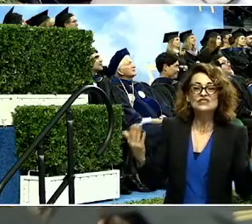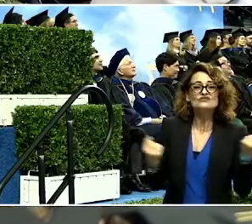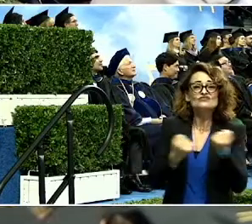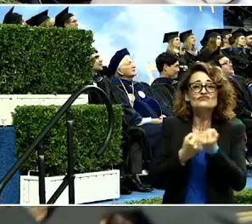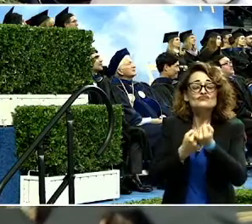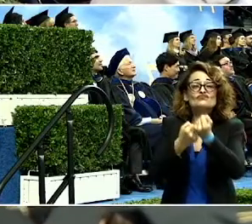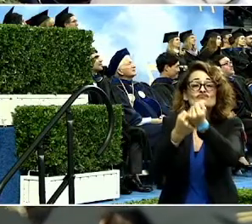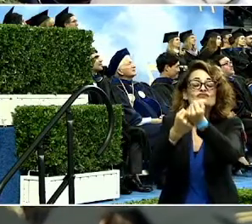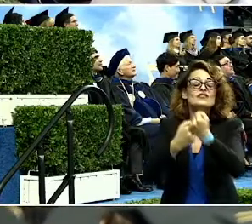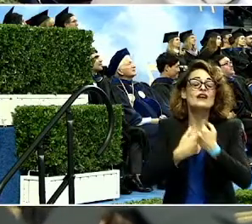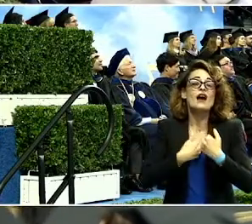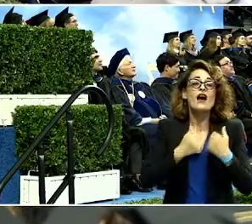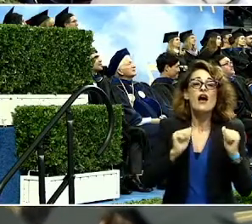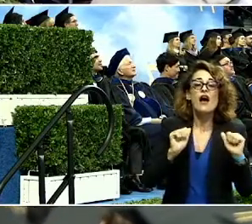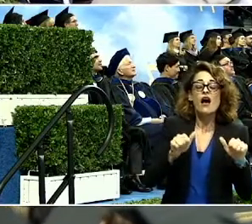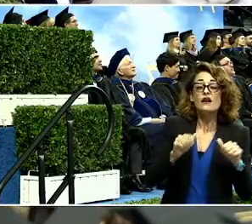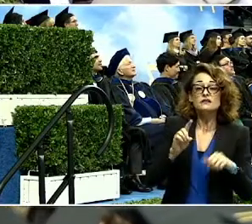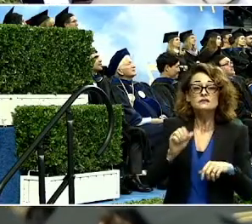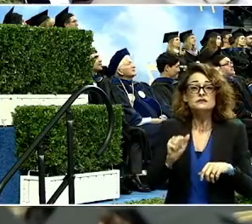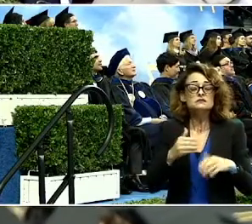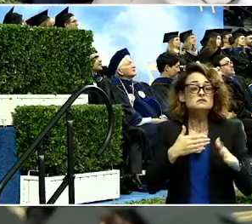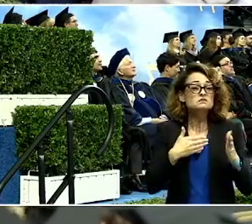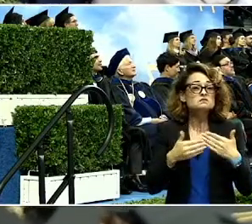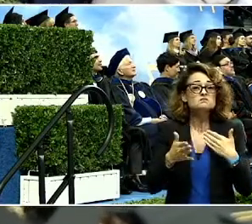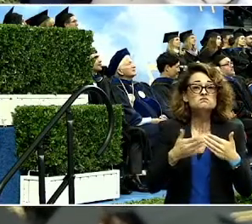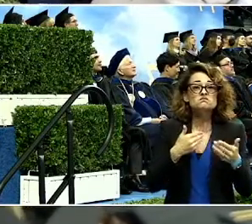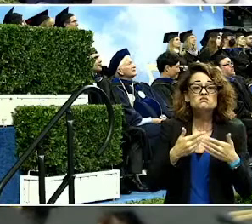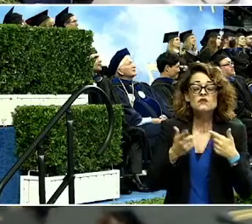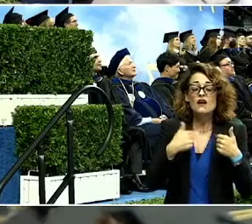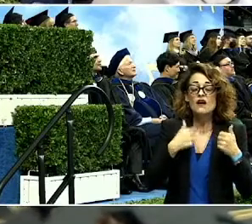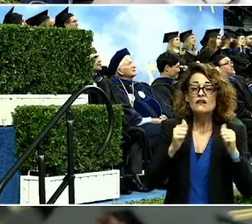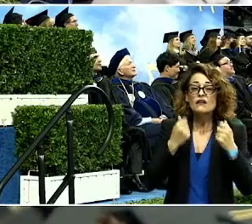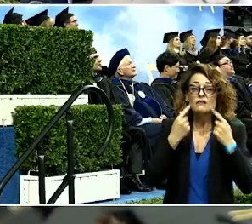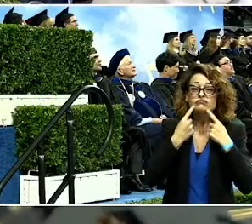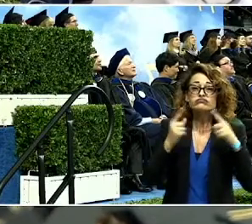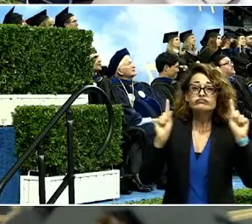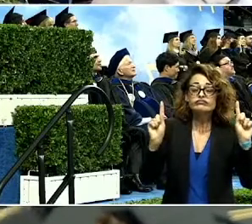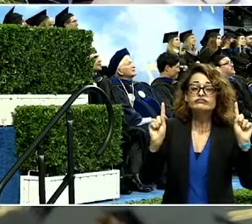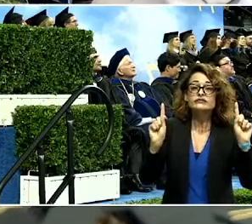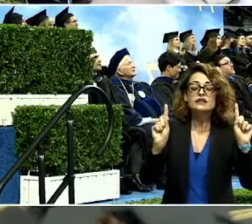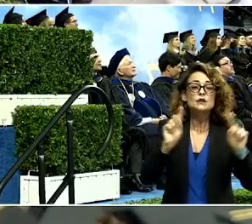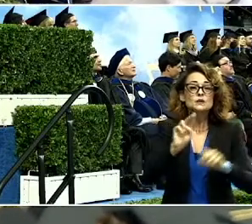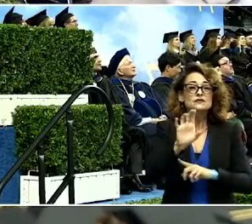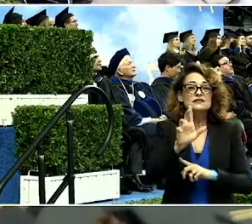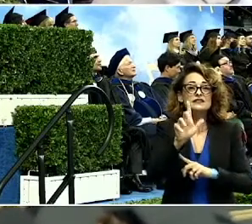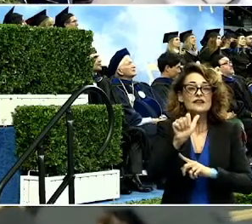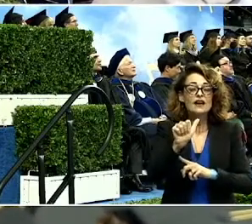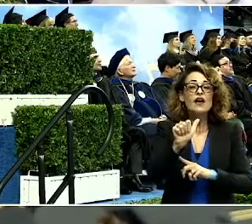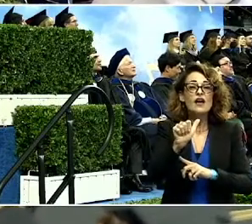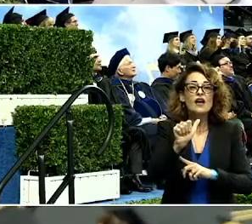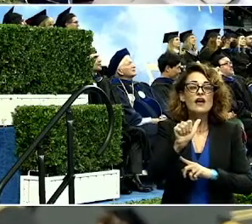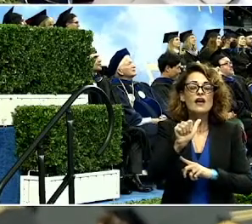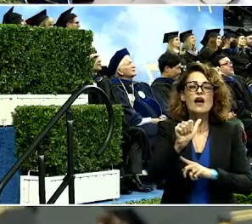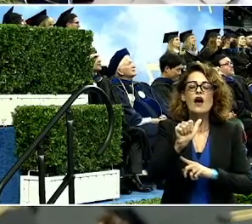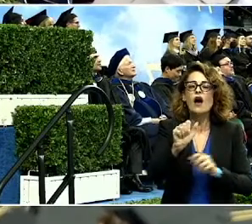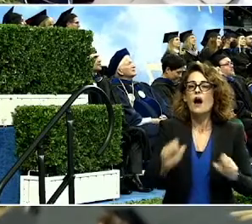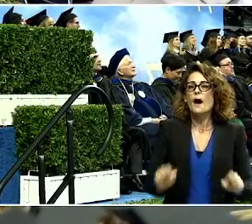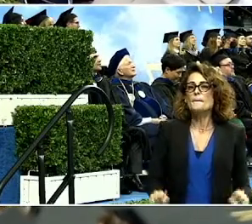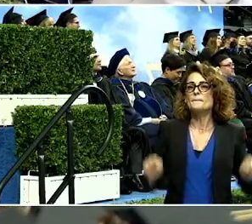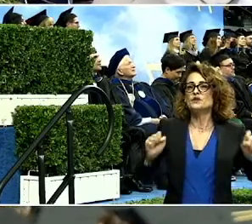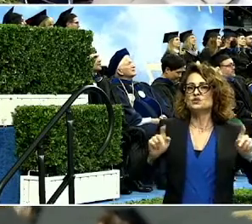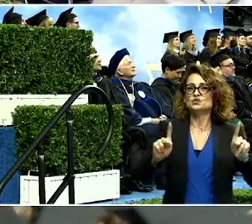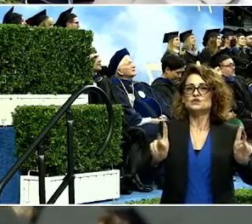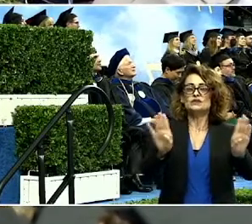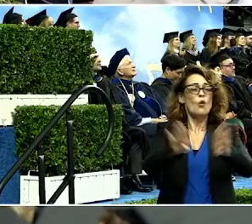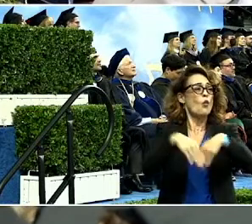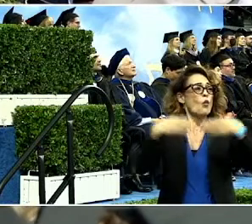obvious physical disability, I didn't believe I would ever accomplish any of those things. But UCLA served as a beacon of opportunity, welcoming